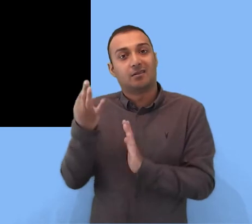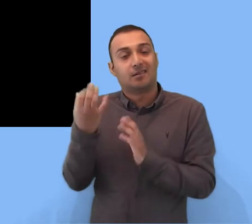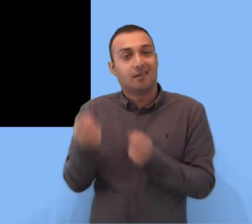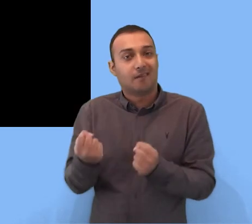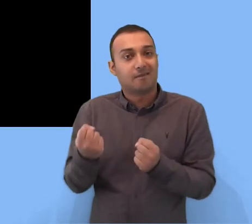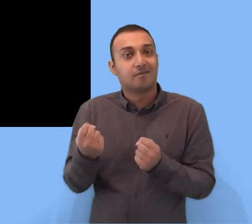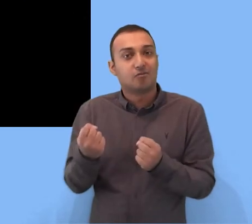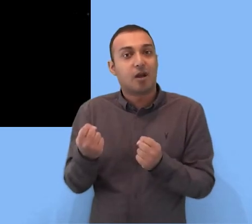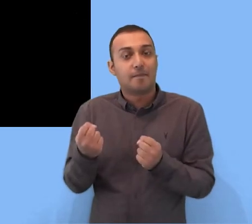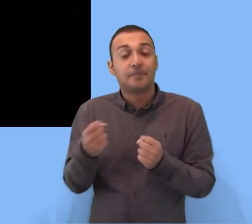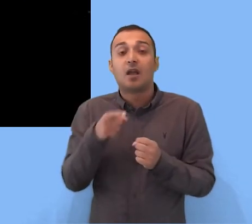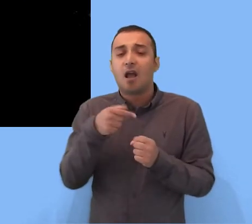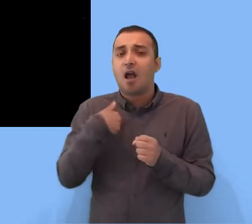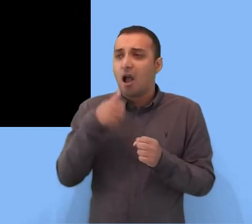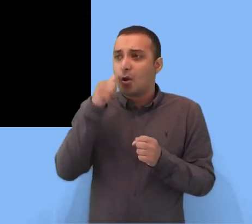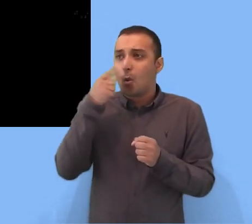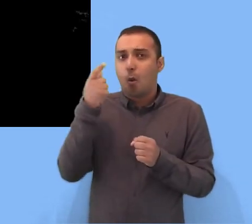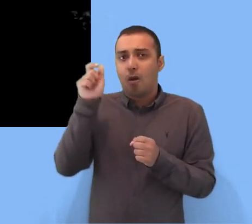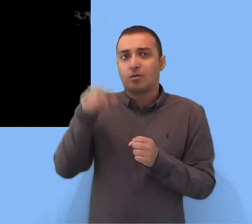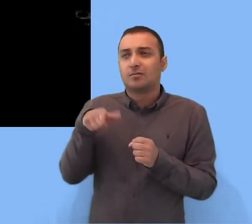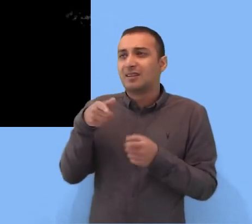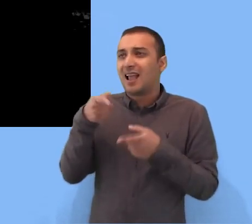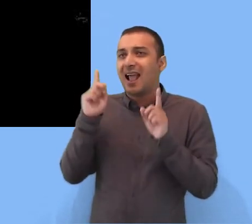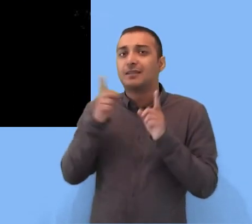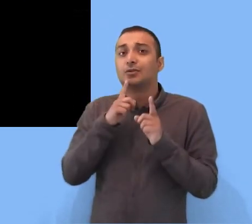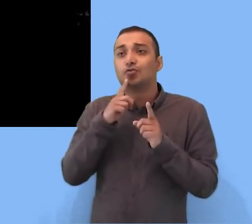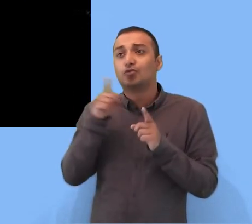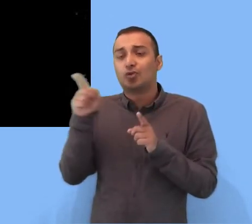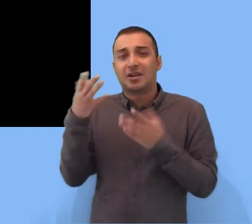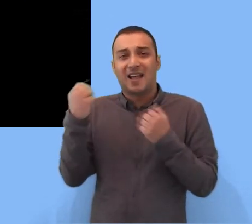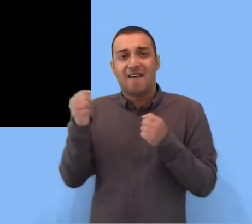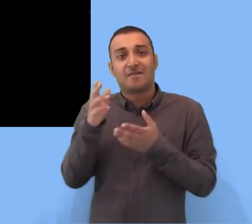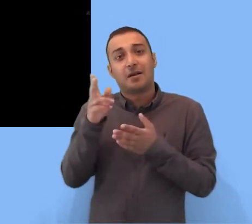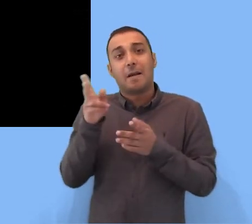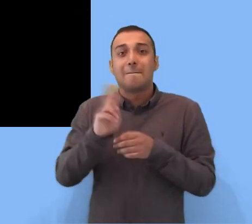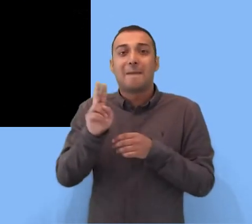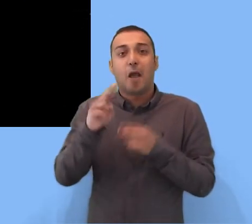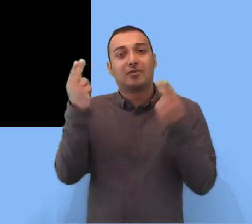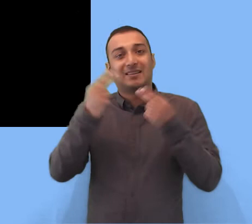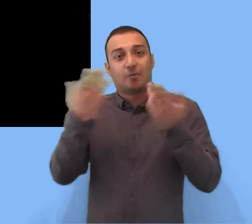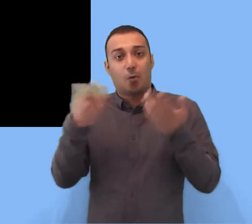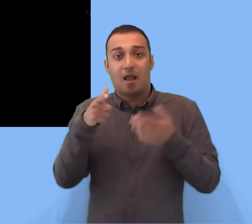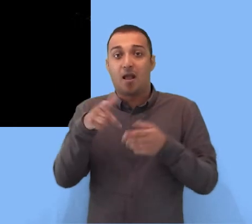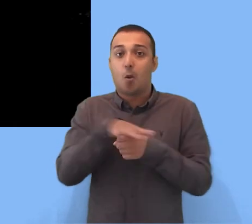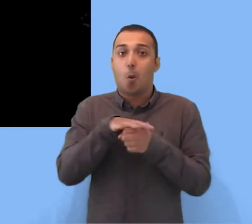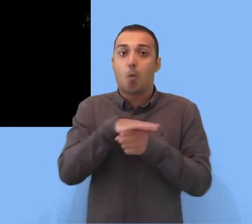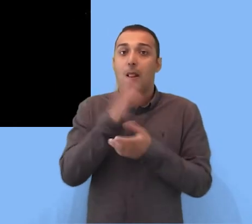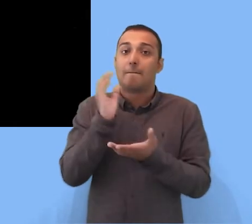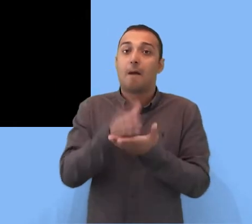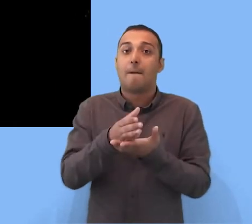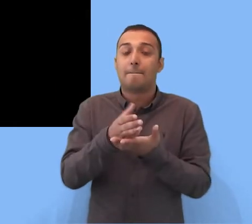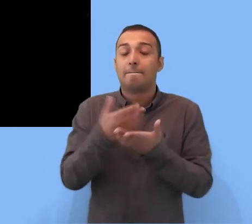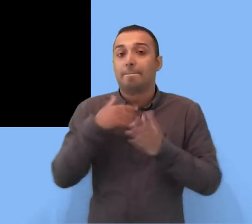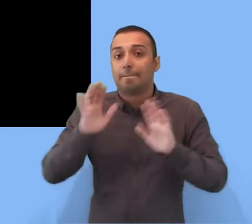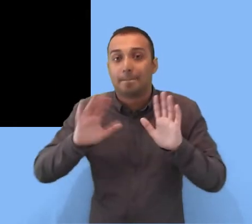teacher that has her parents' evening in the local pub. I'm not suggesting that you do that, but you certainly could have an event in a